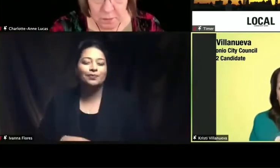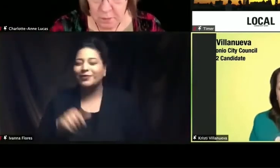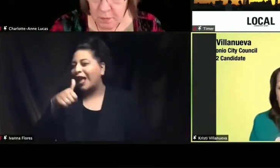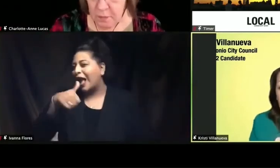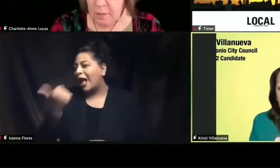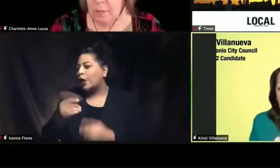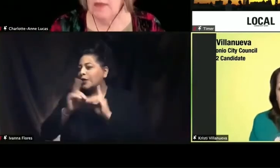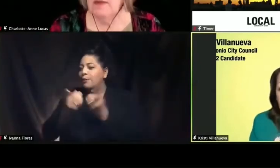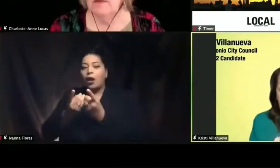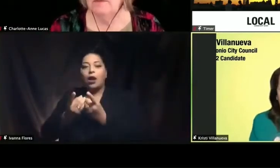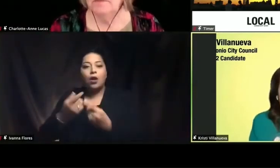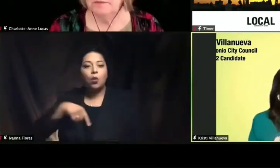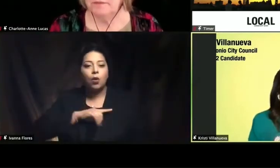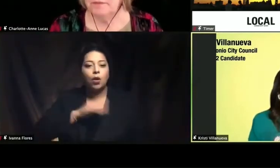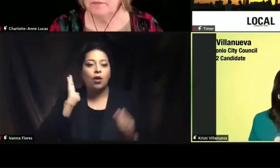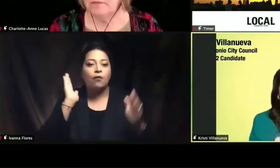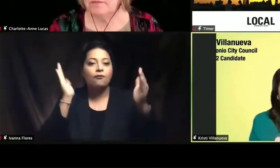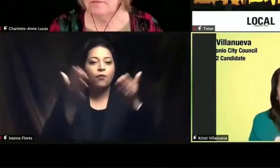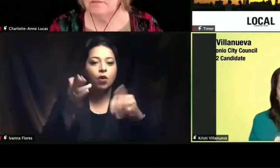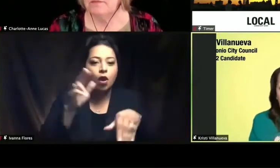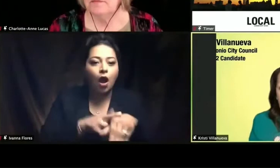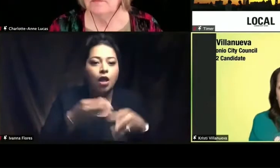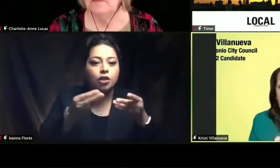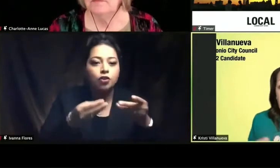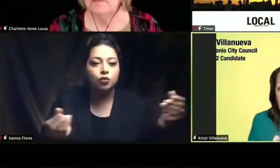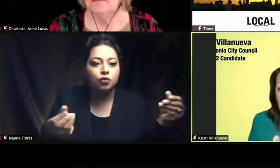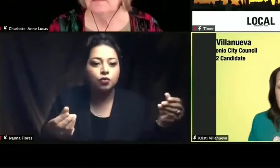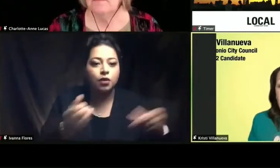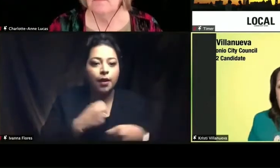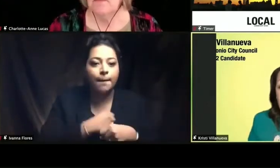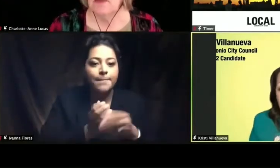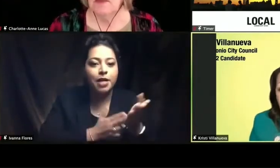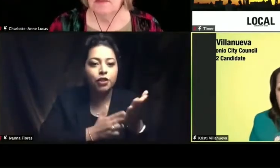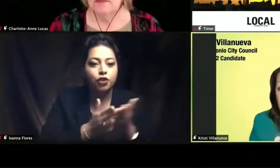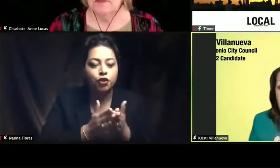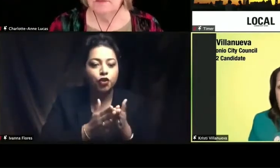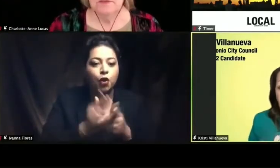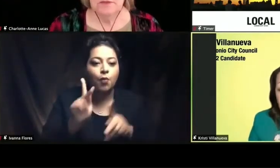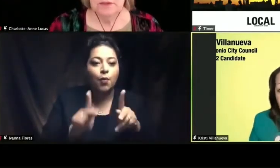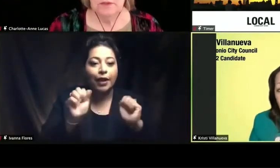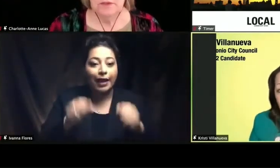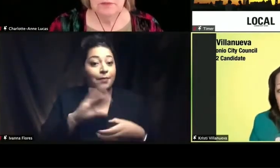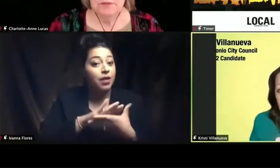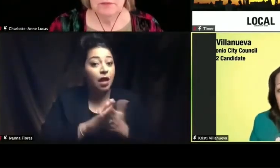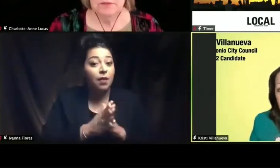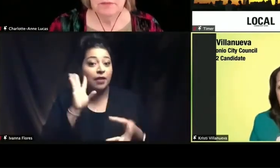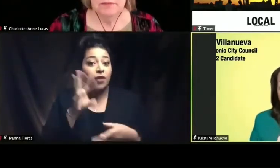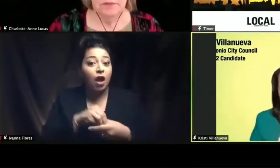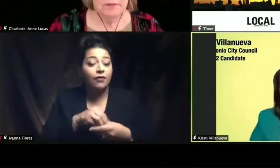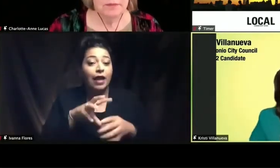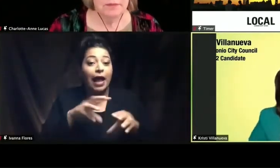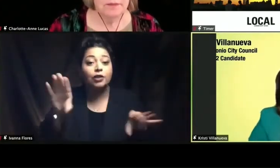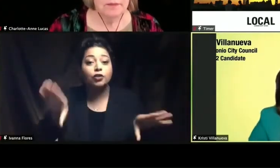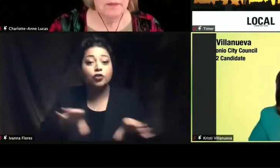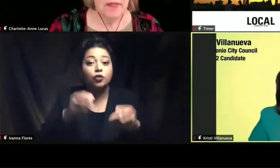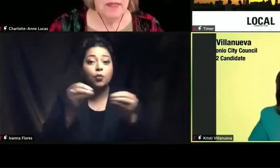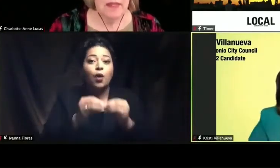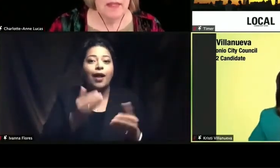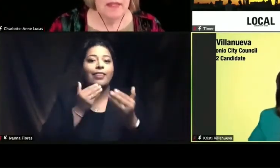to be focused on the solution to make sure that neighbors can get involved and do more. Thank you.